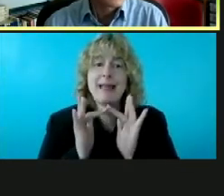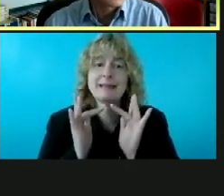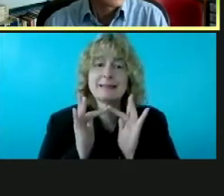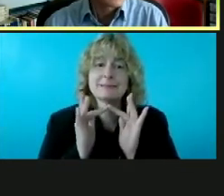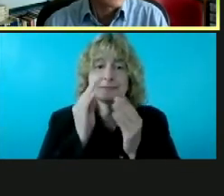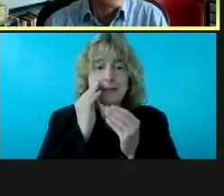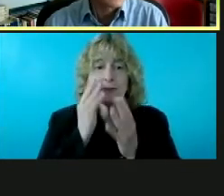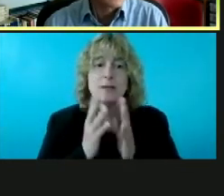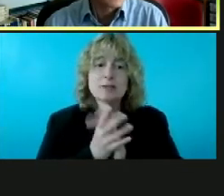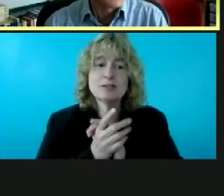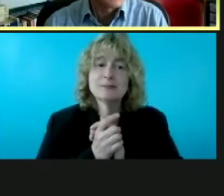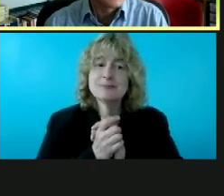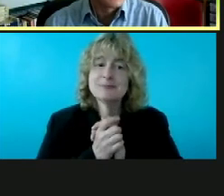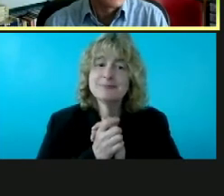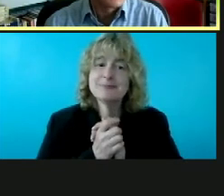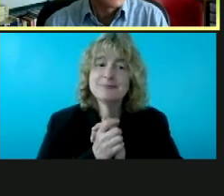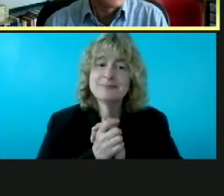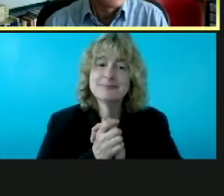it's just restarting.